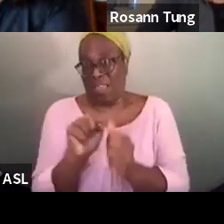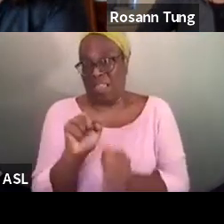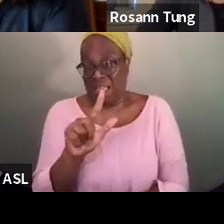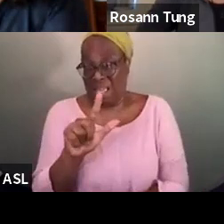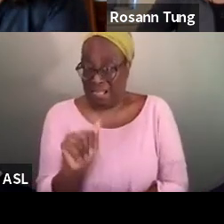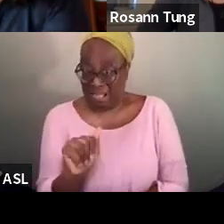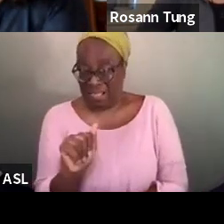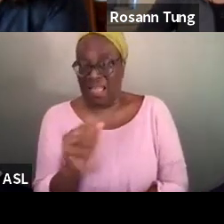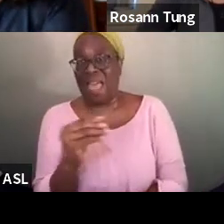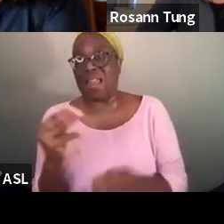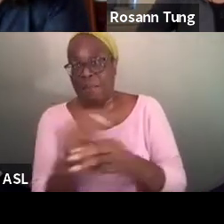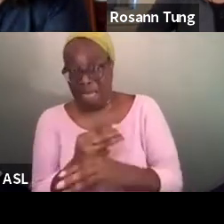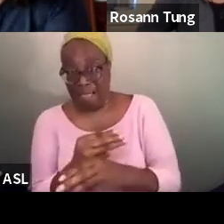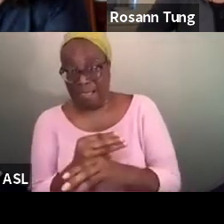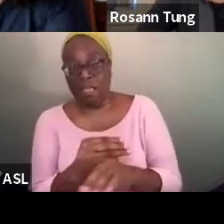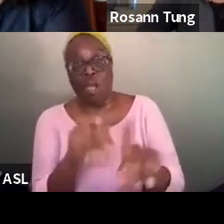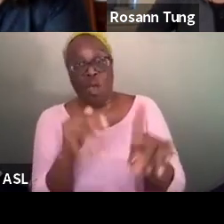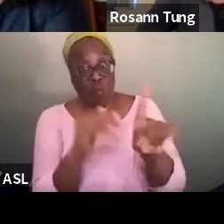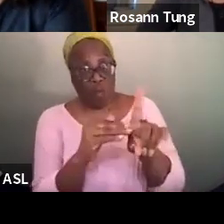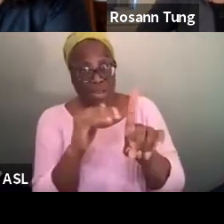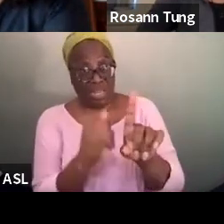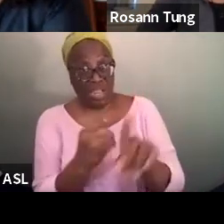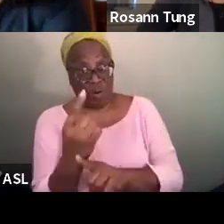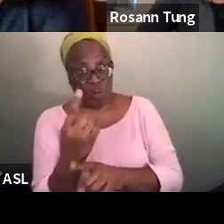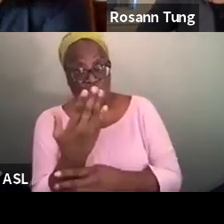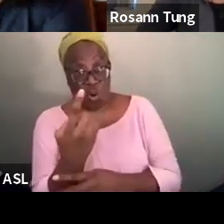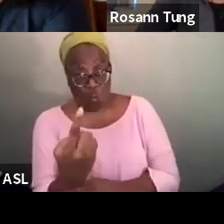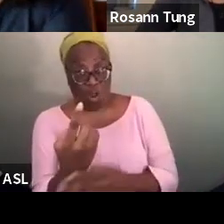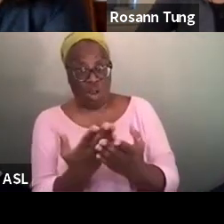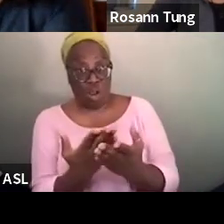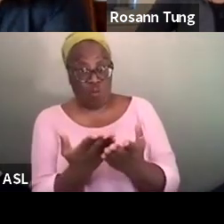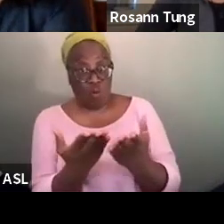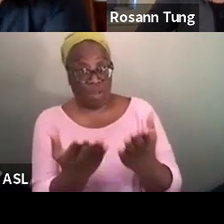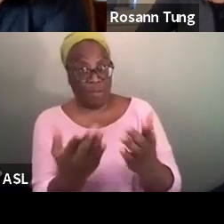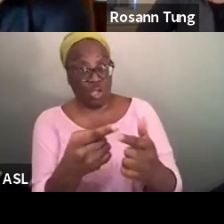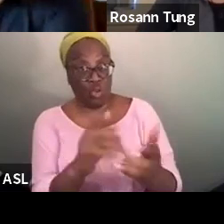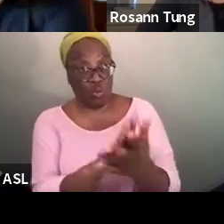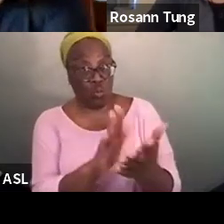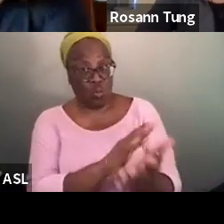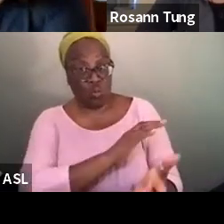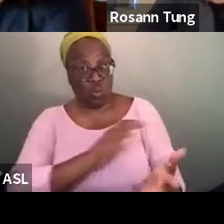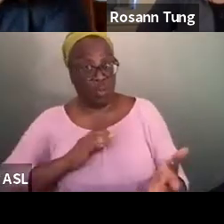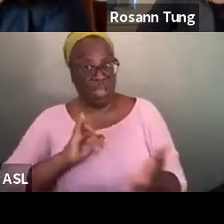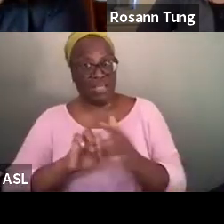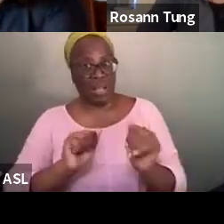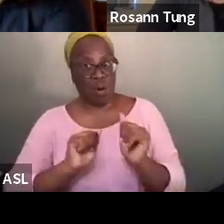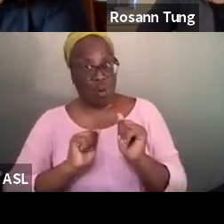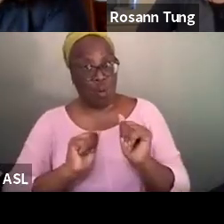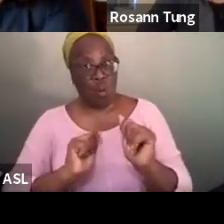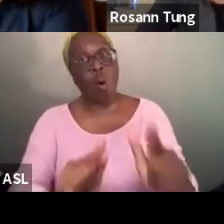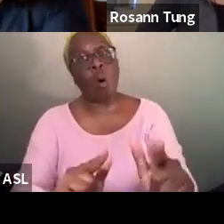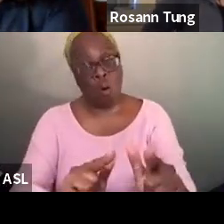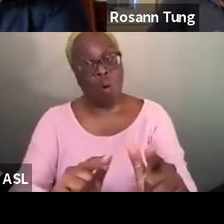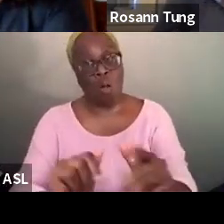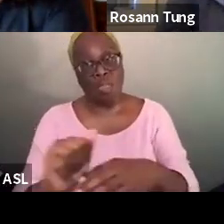reminding everyone that one of the recommendations we're making to the school committee is that all of these